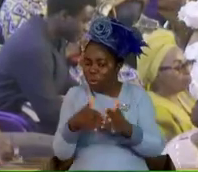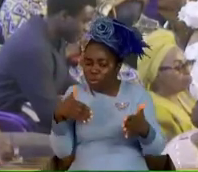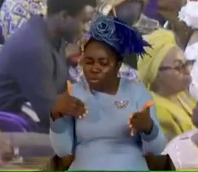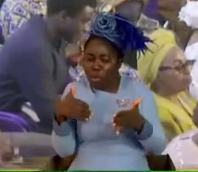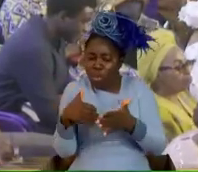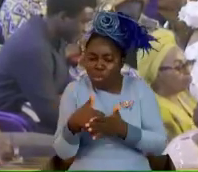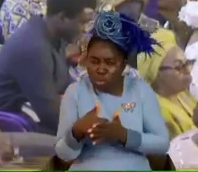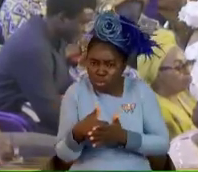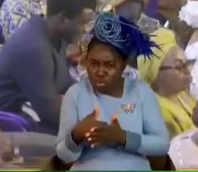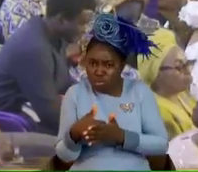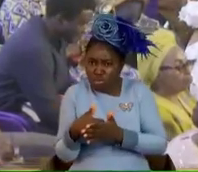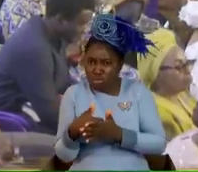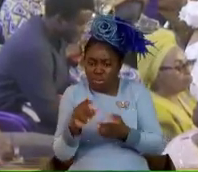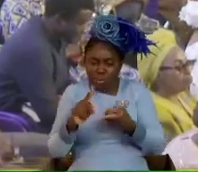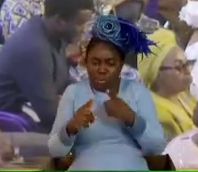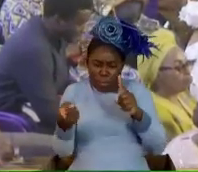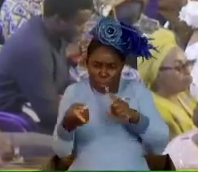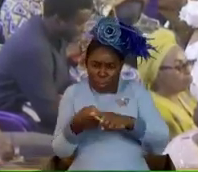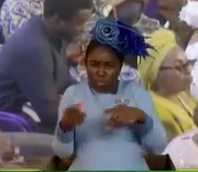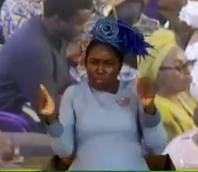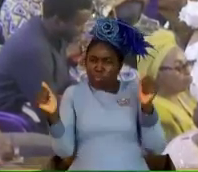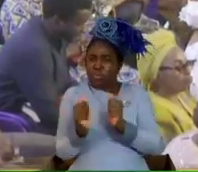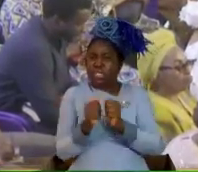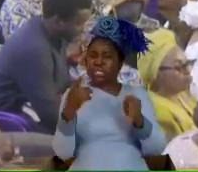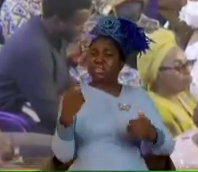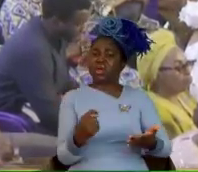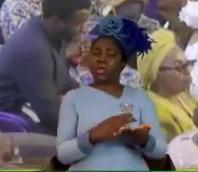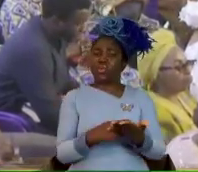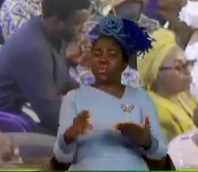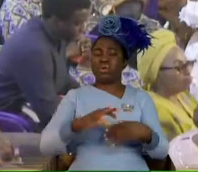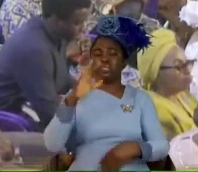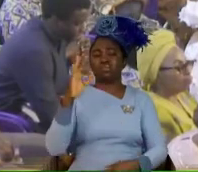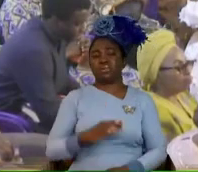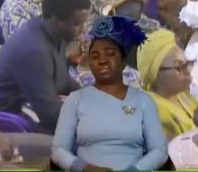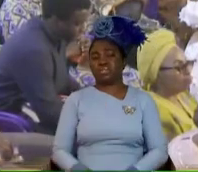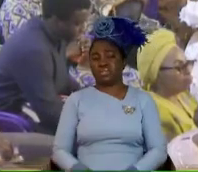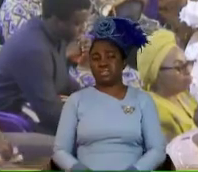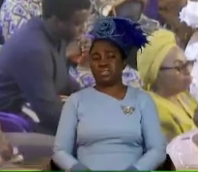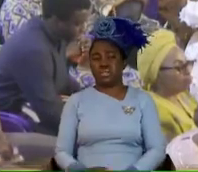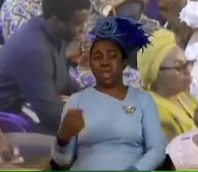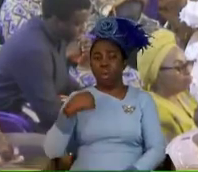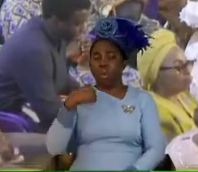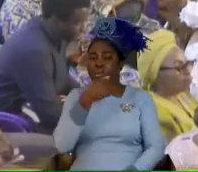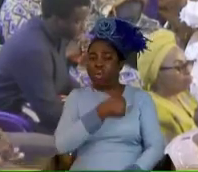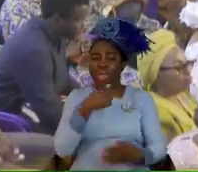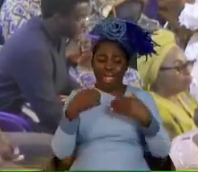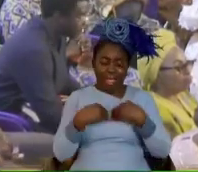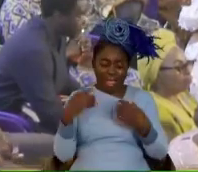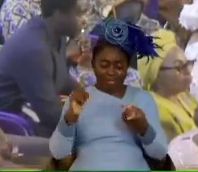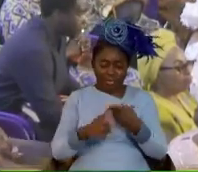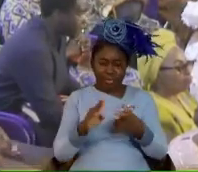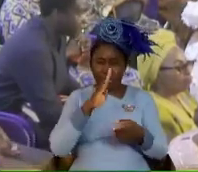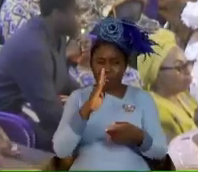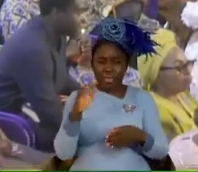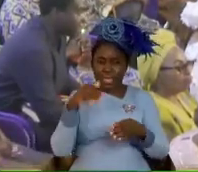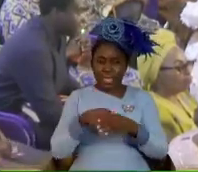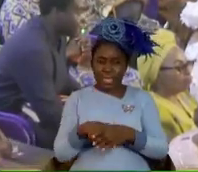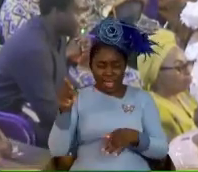We have to be in communion with the Holy Spirit. It's